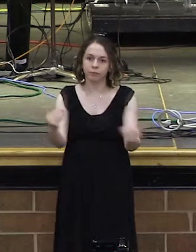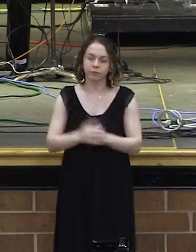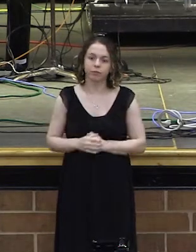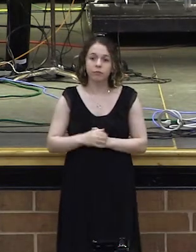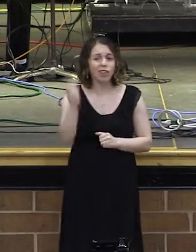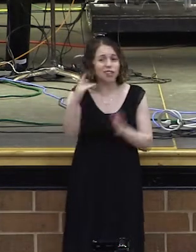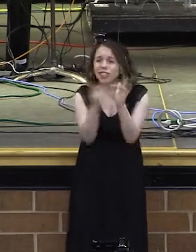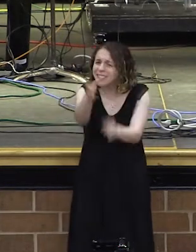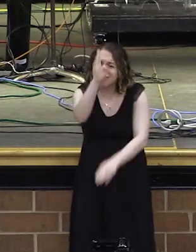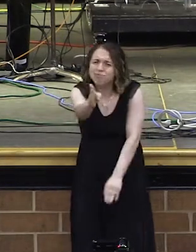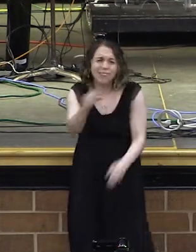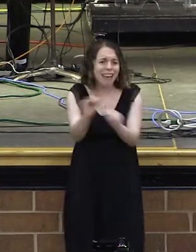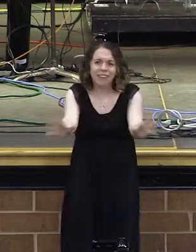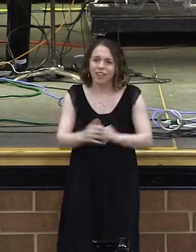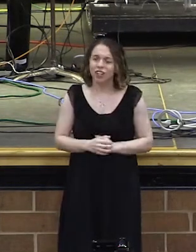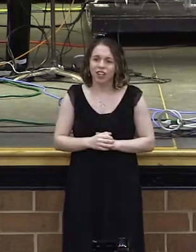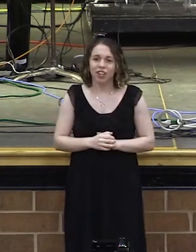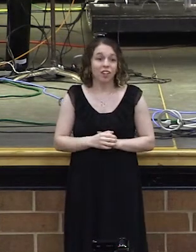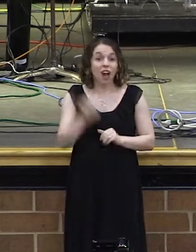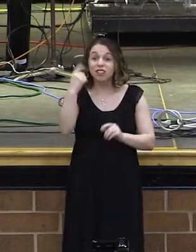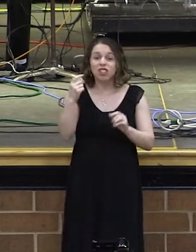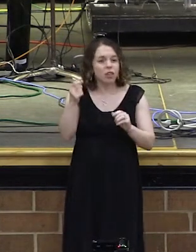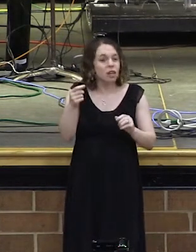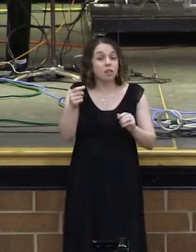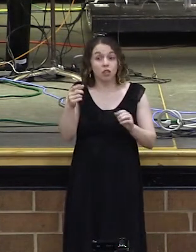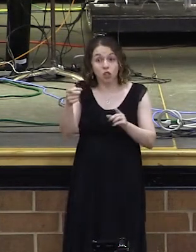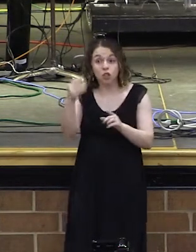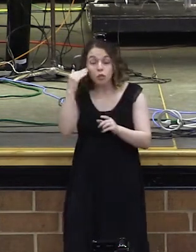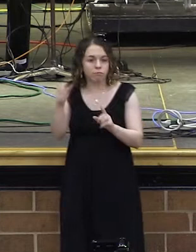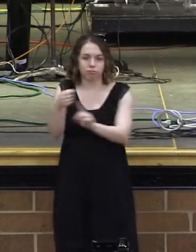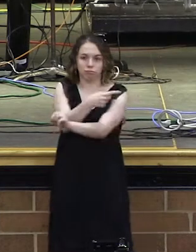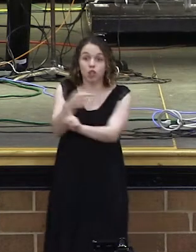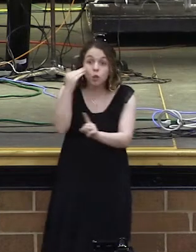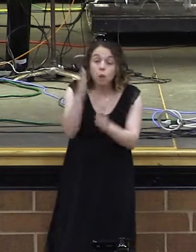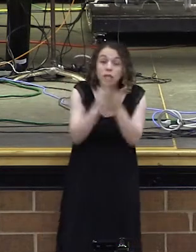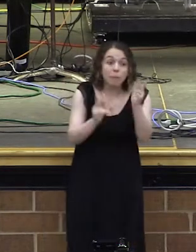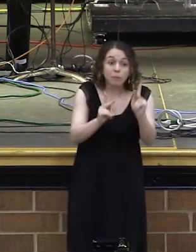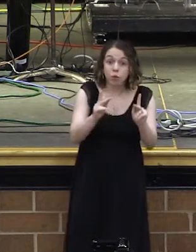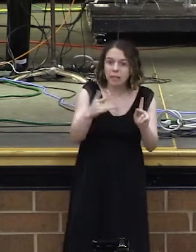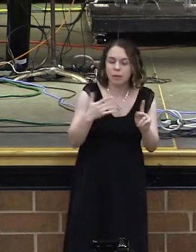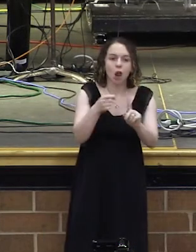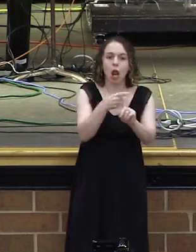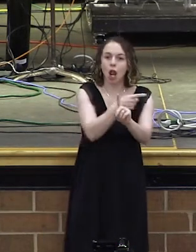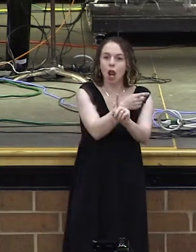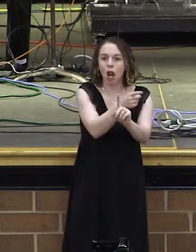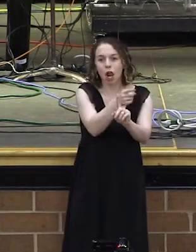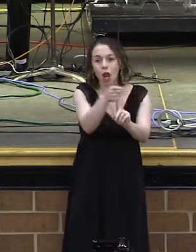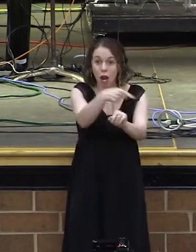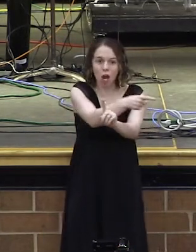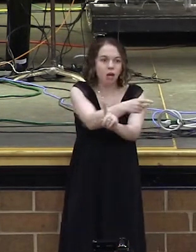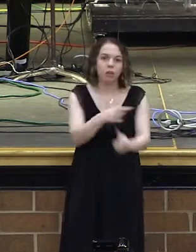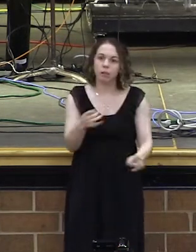words don't you hate people that beat around the bush you know what I mean they you know they want to say something to you they want to be polite hey when it comes to